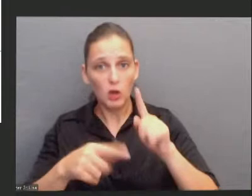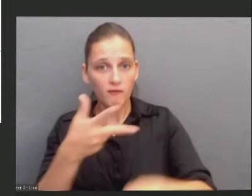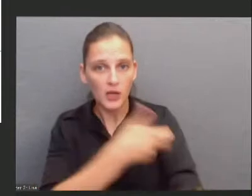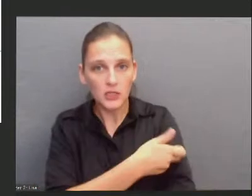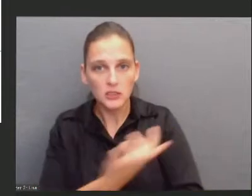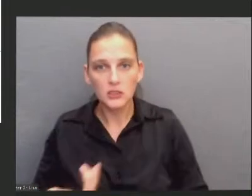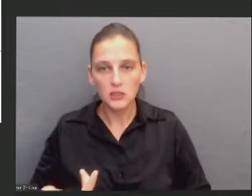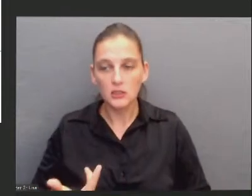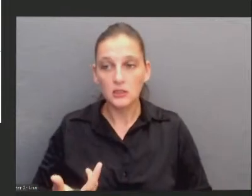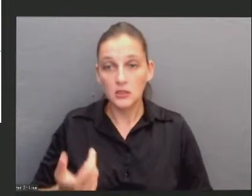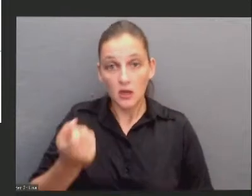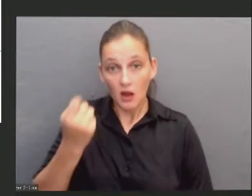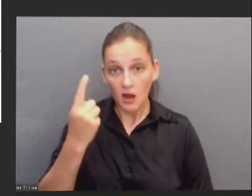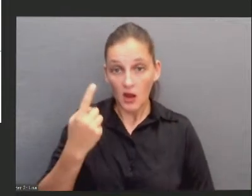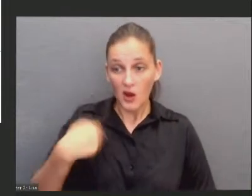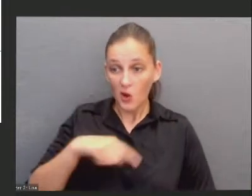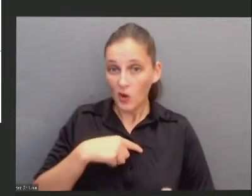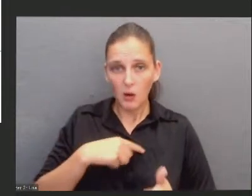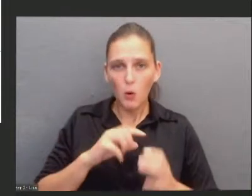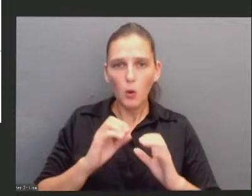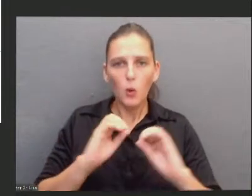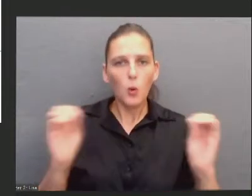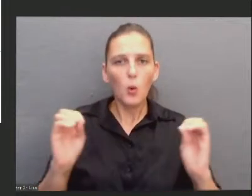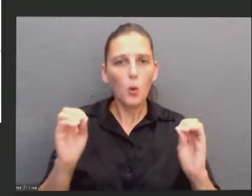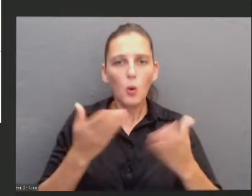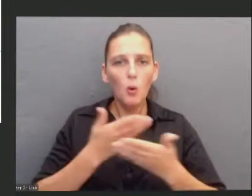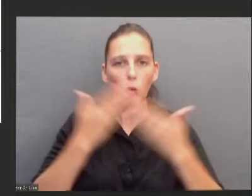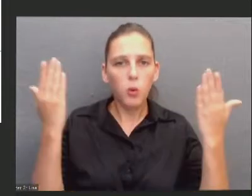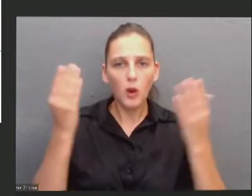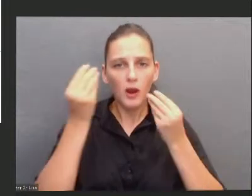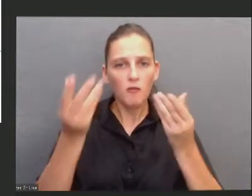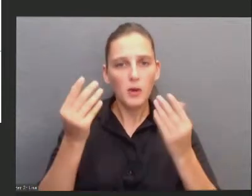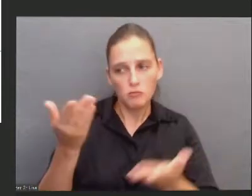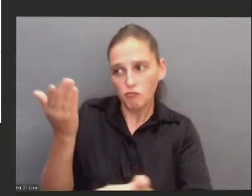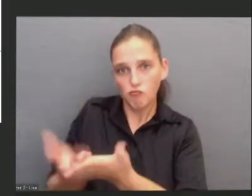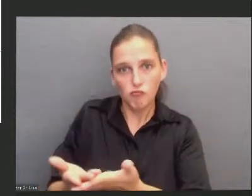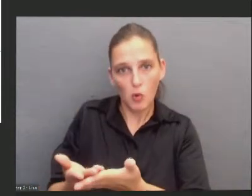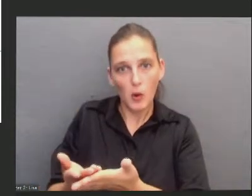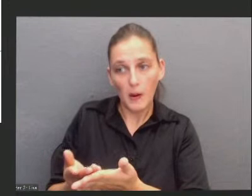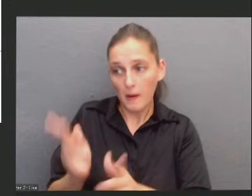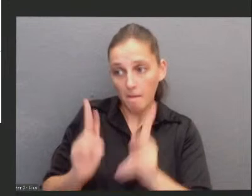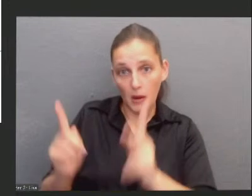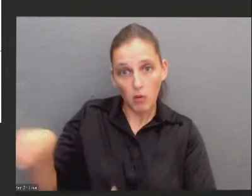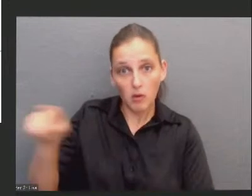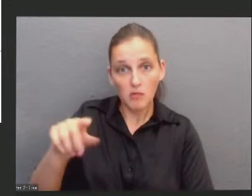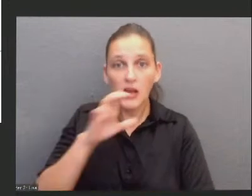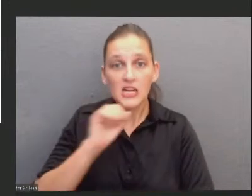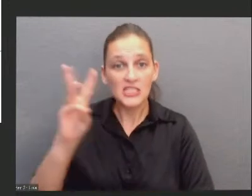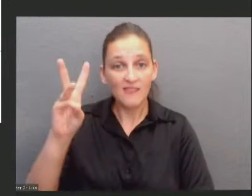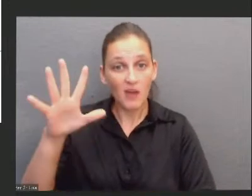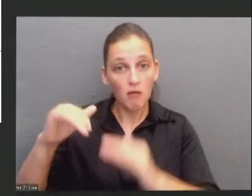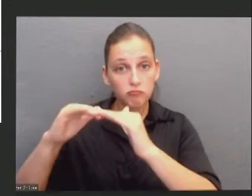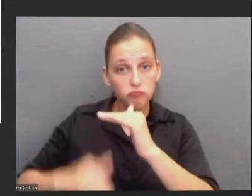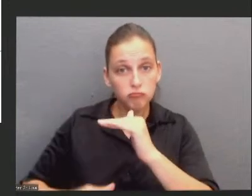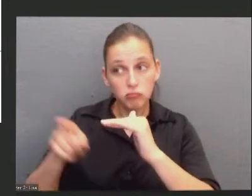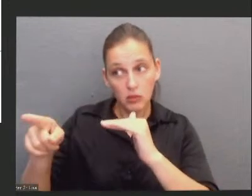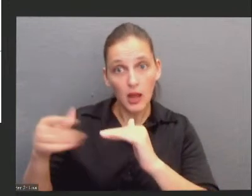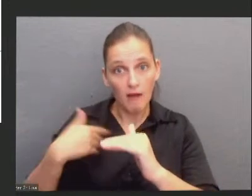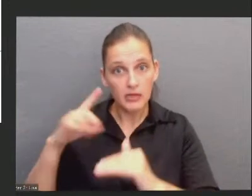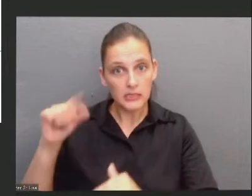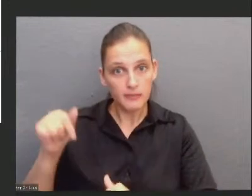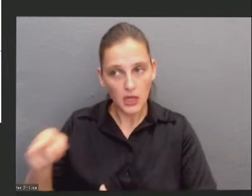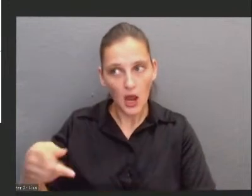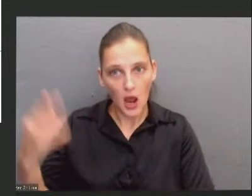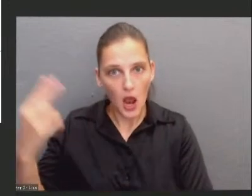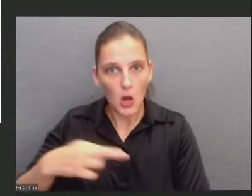to show that there were lots of people under 65 with disabilities who are at high risk of dying from COVID and